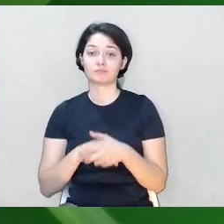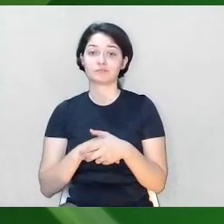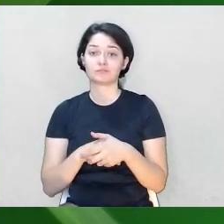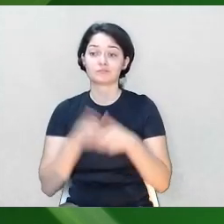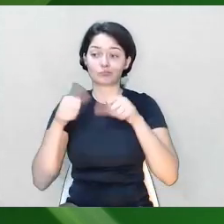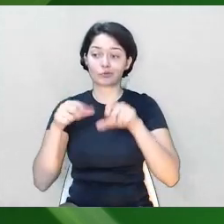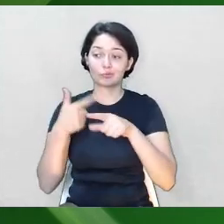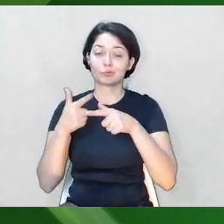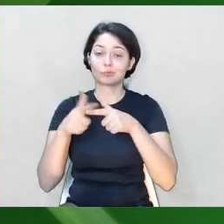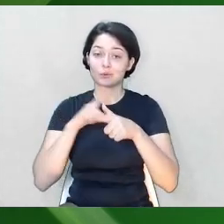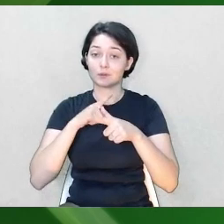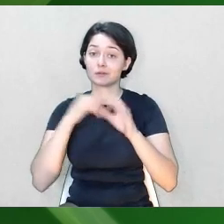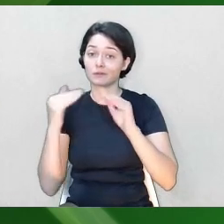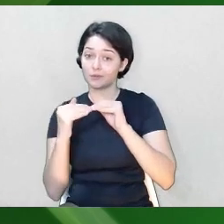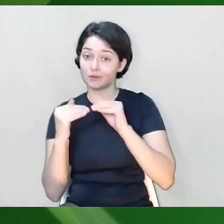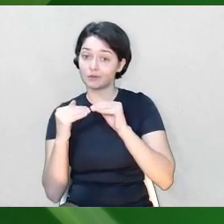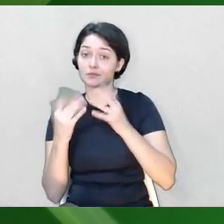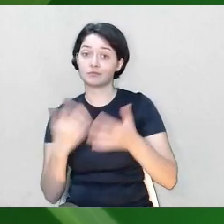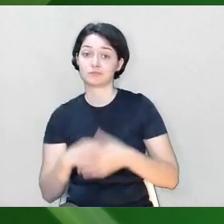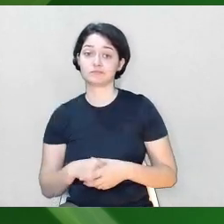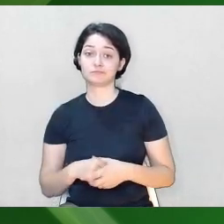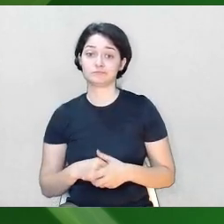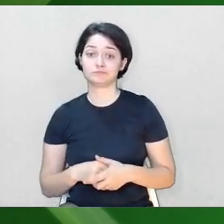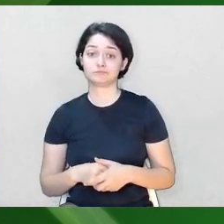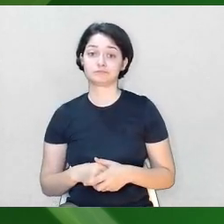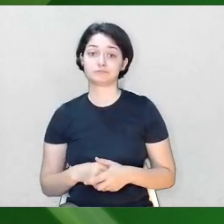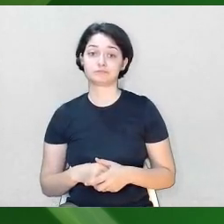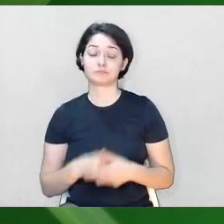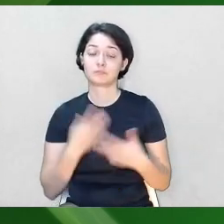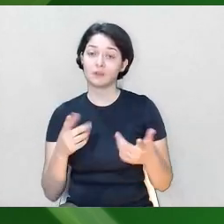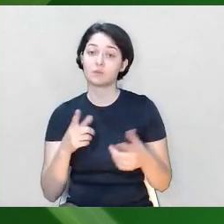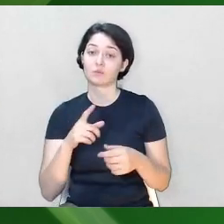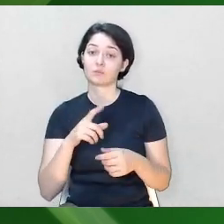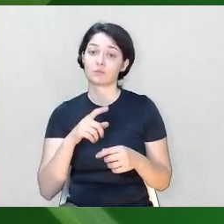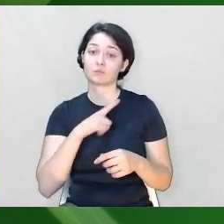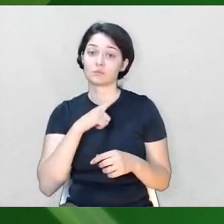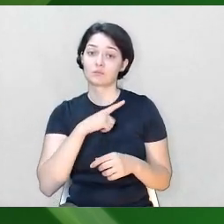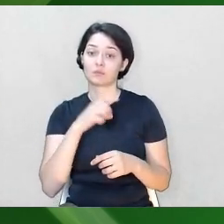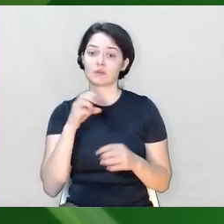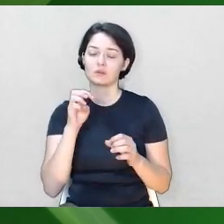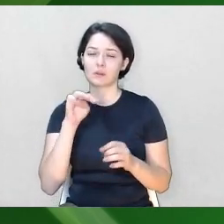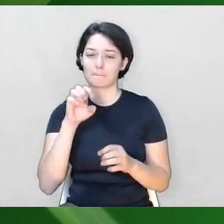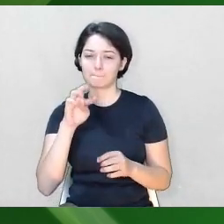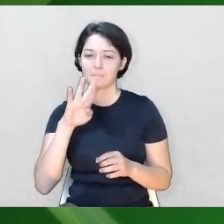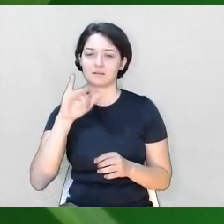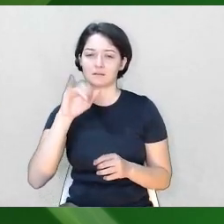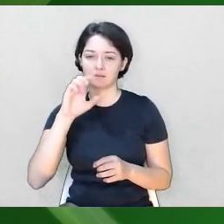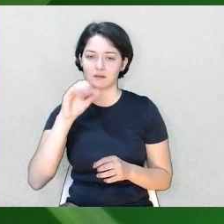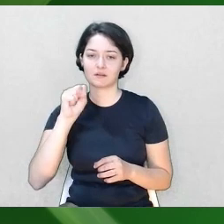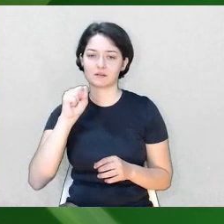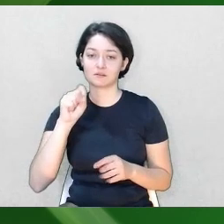this lack of availability led to a problem in the app. And when we start to bring these metrics into the